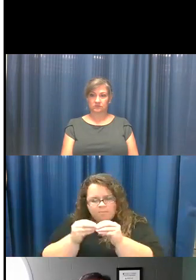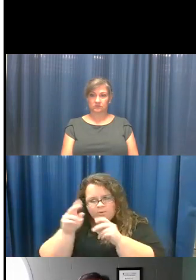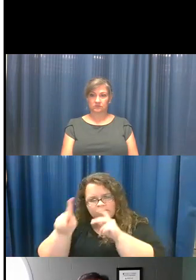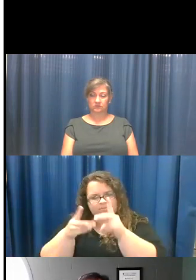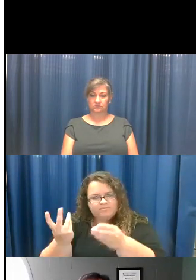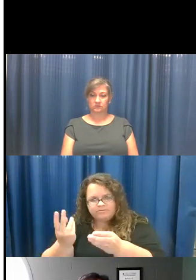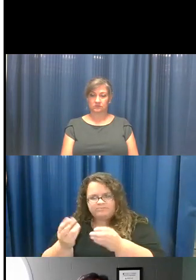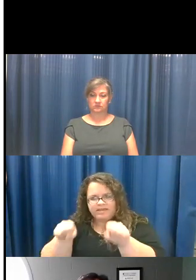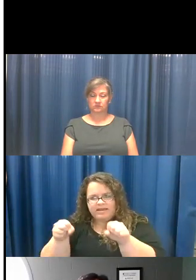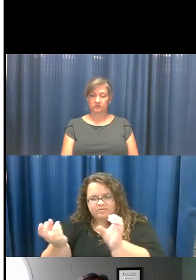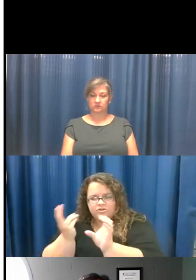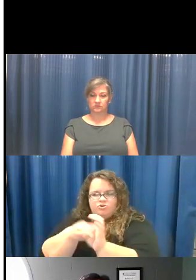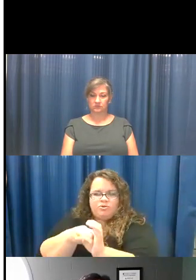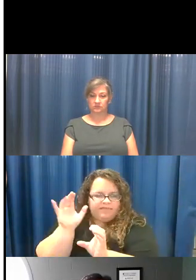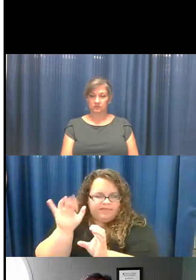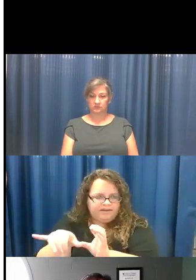really builds